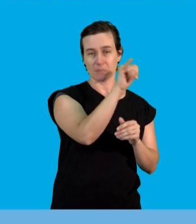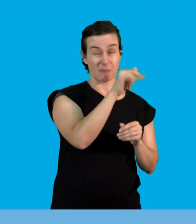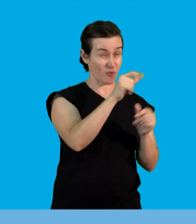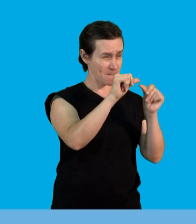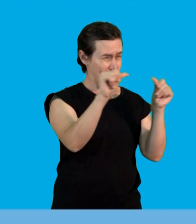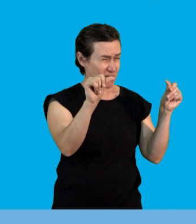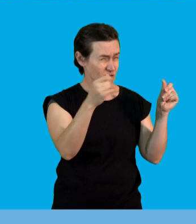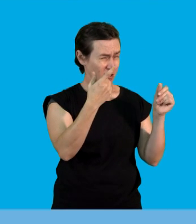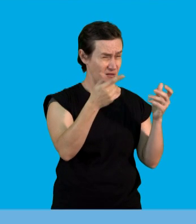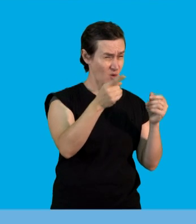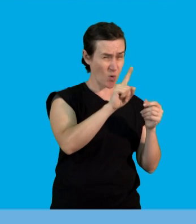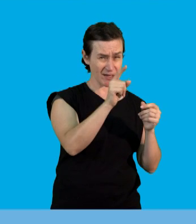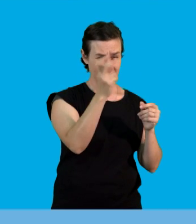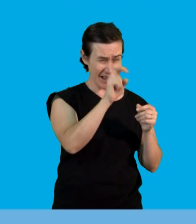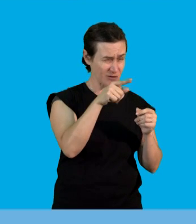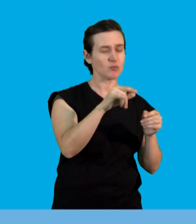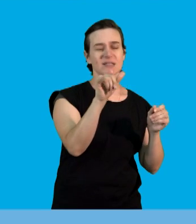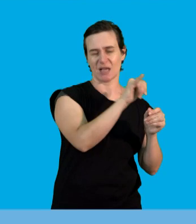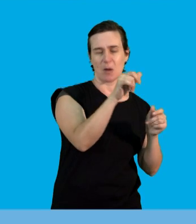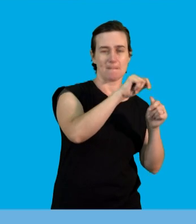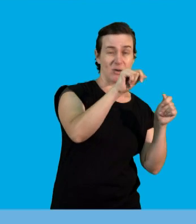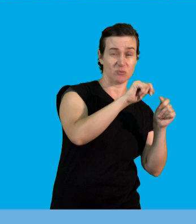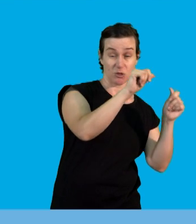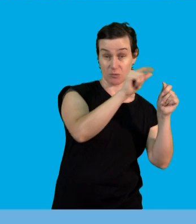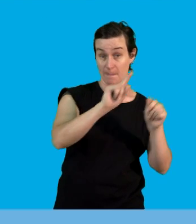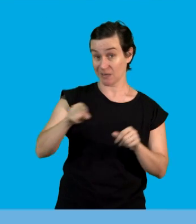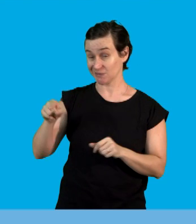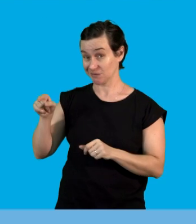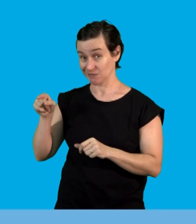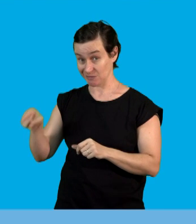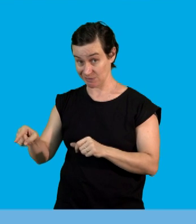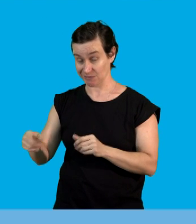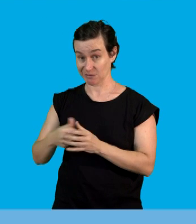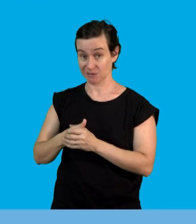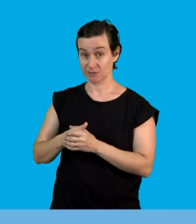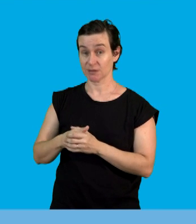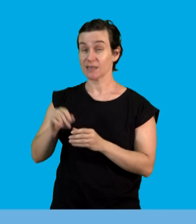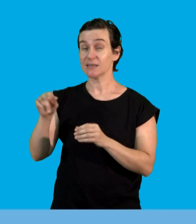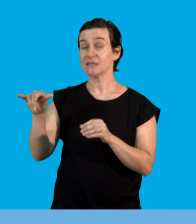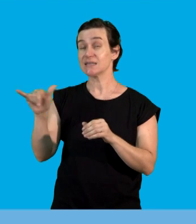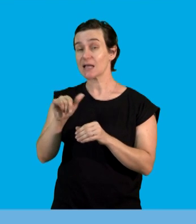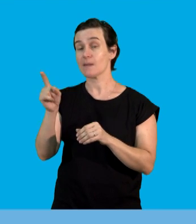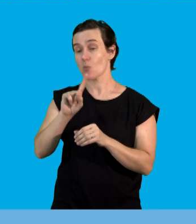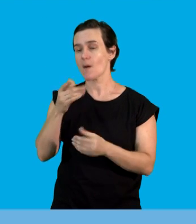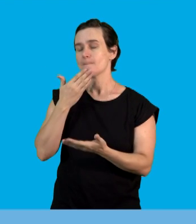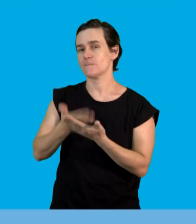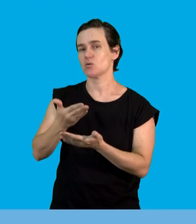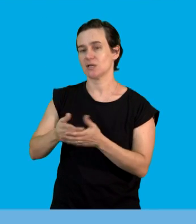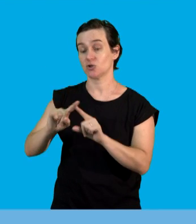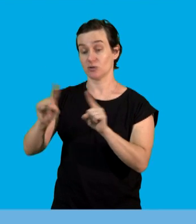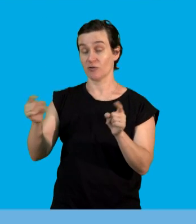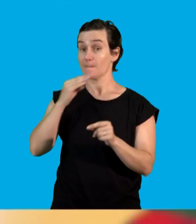particular current to follow. Whereas in this particular case, in parallel, what remains the same is going to be your potential